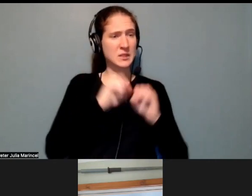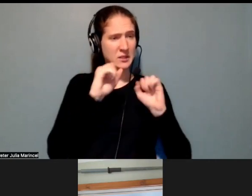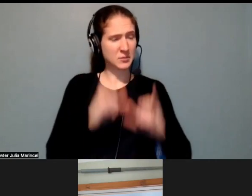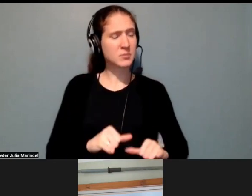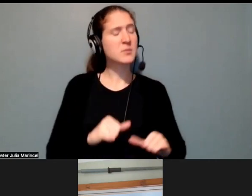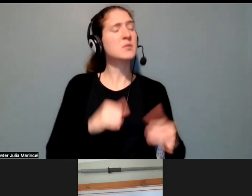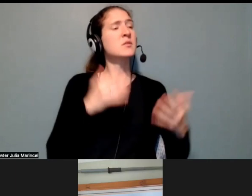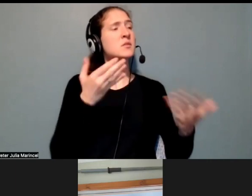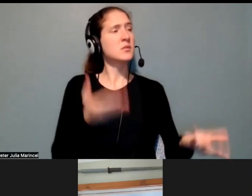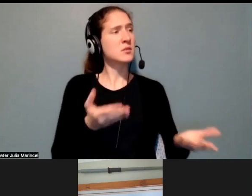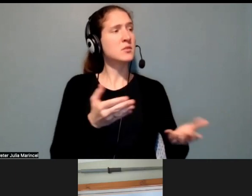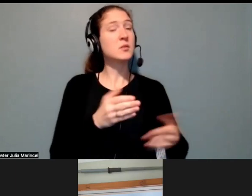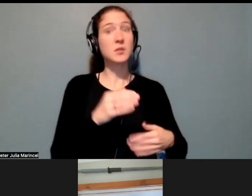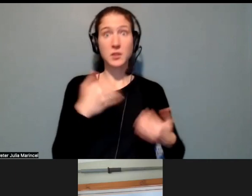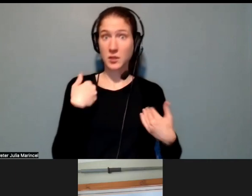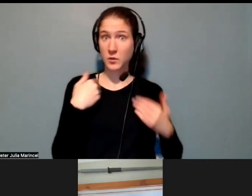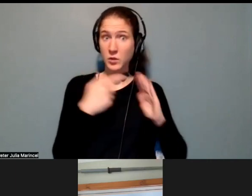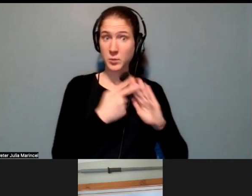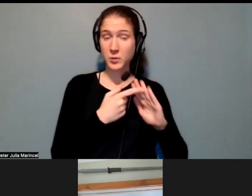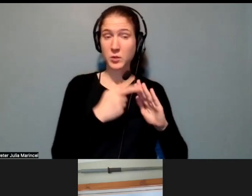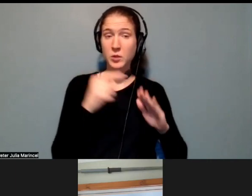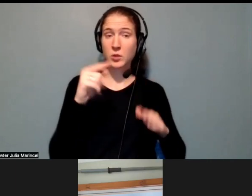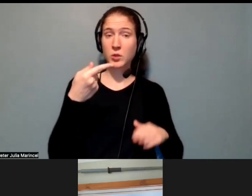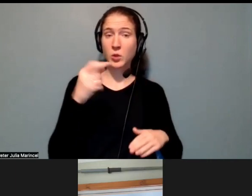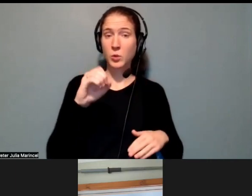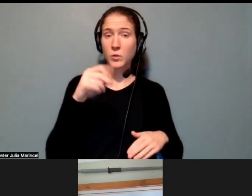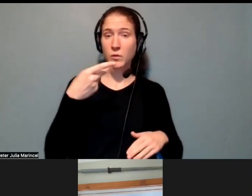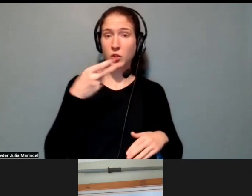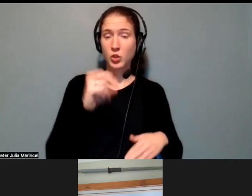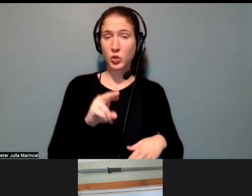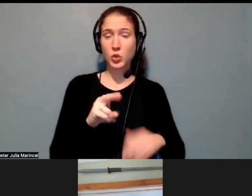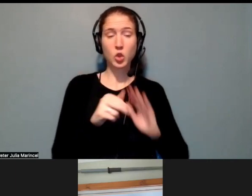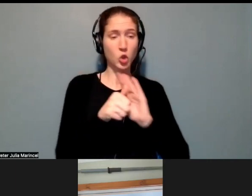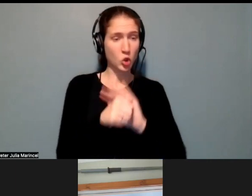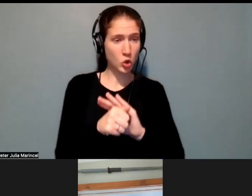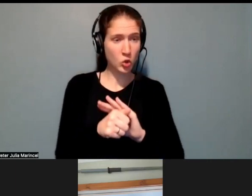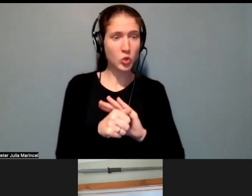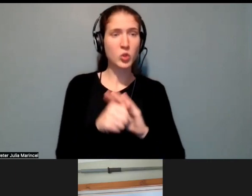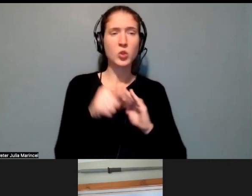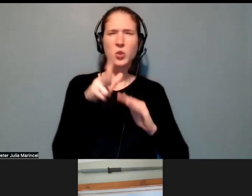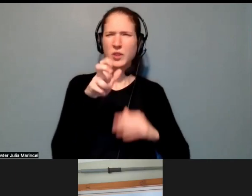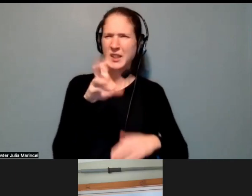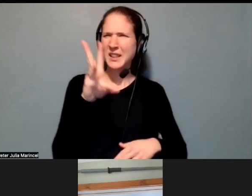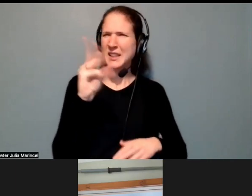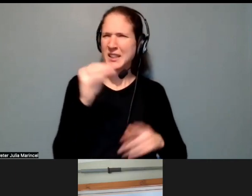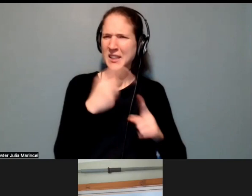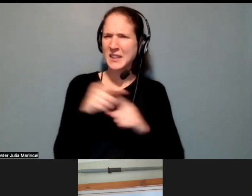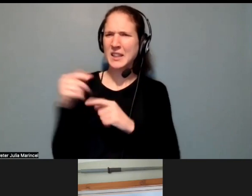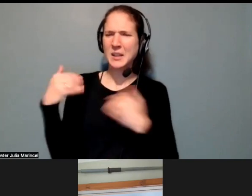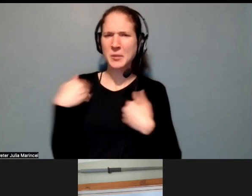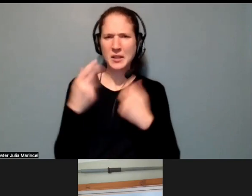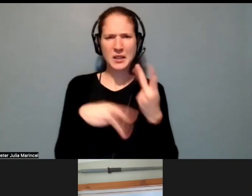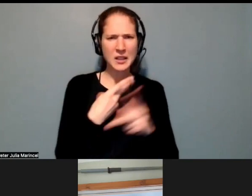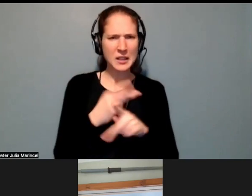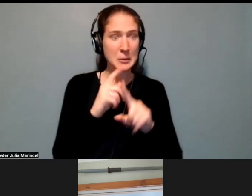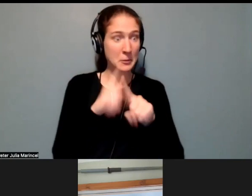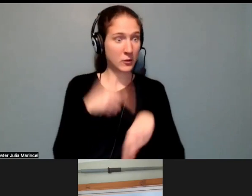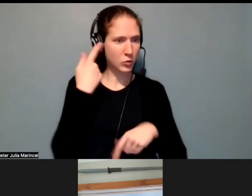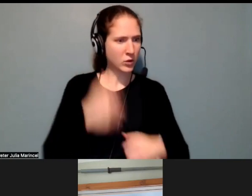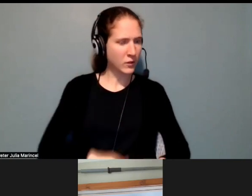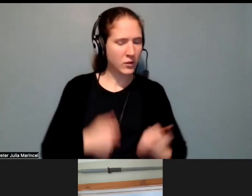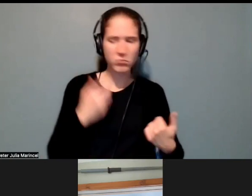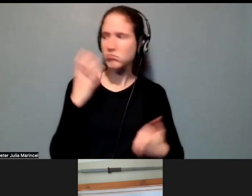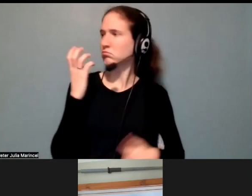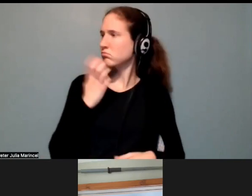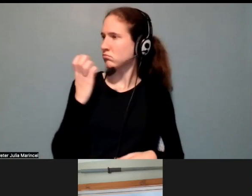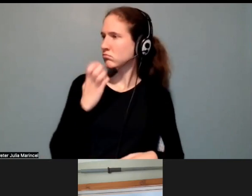where over 360 other species of animals completely rely on them to survive. Oh, wow. There's a lot of